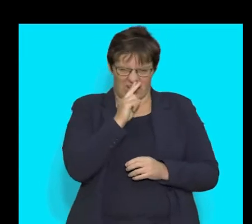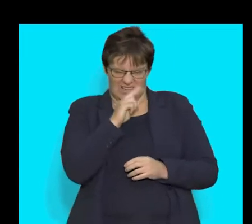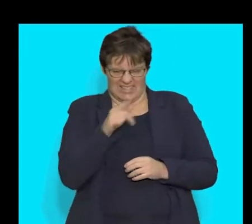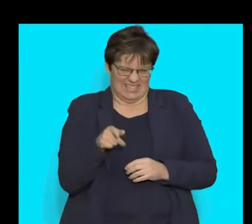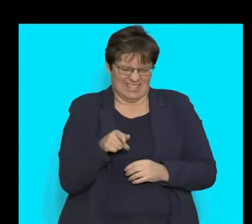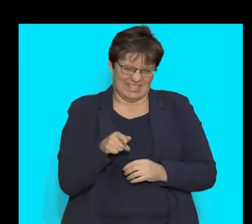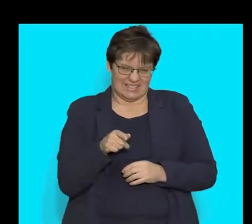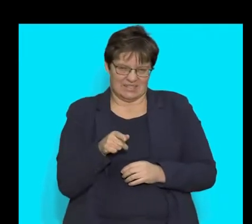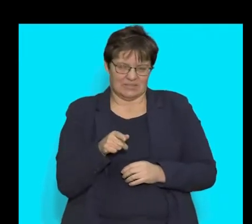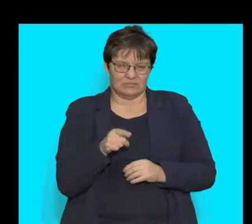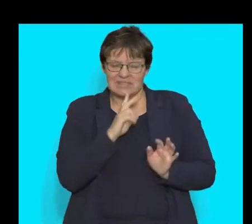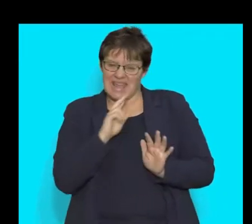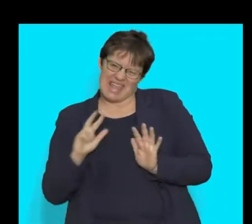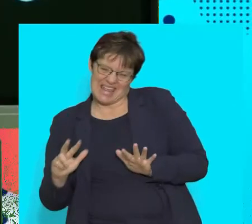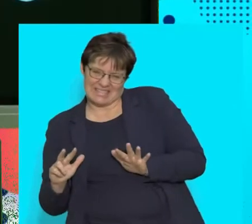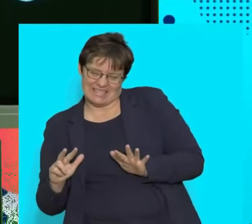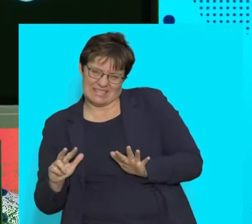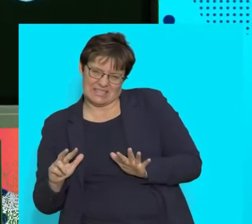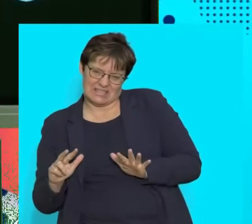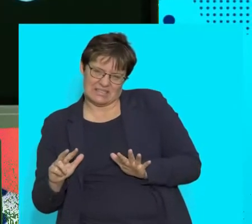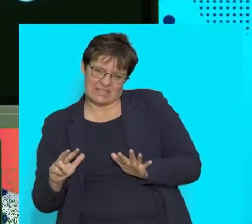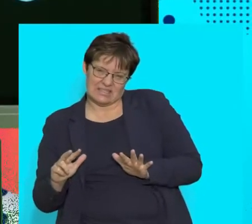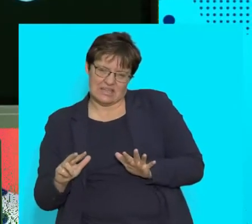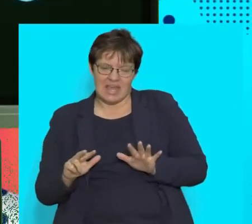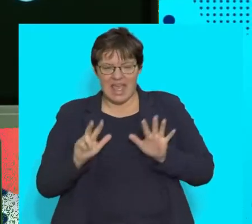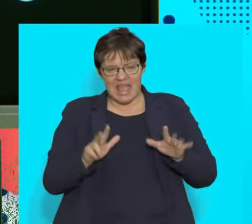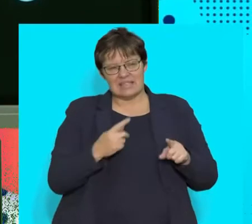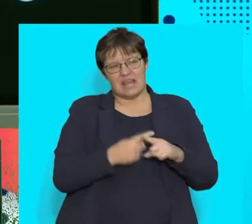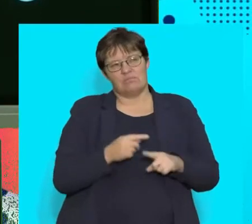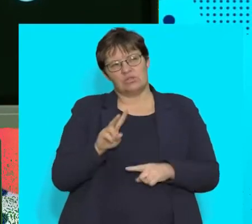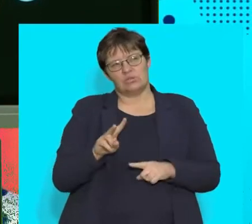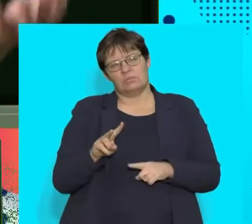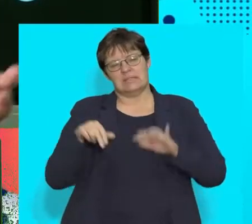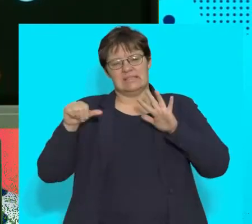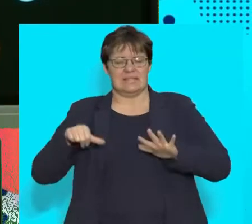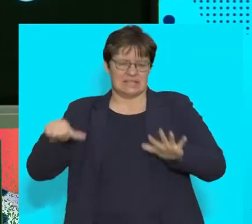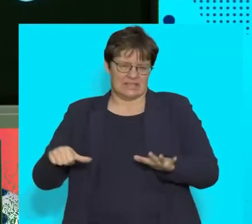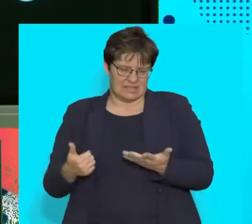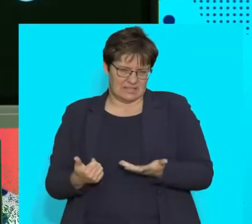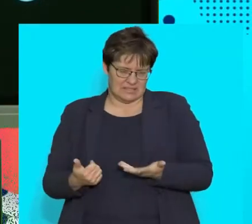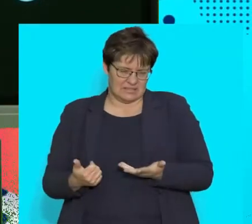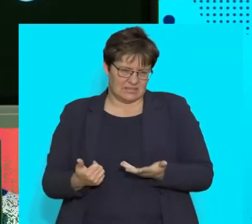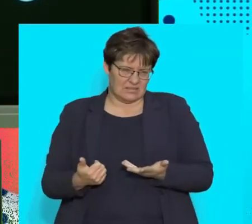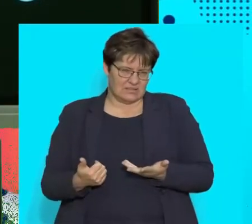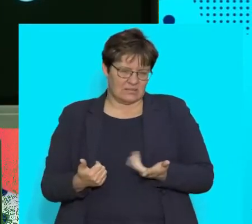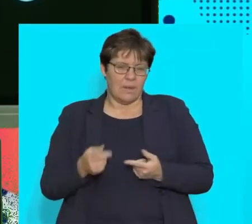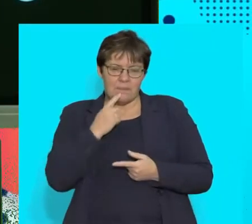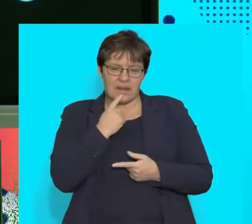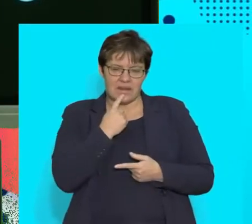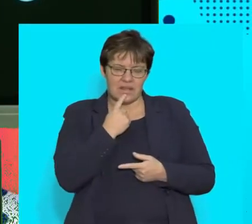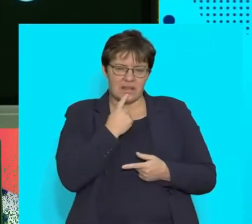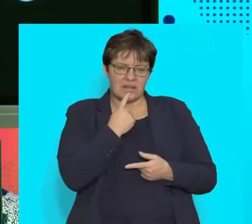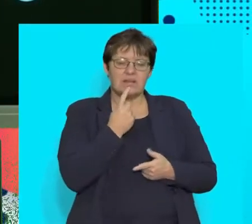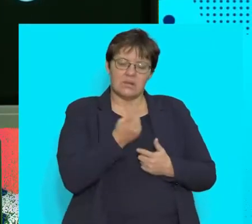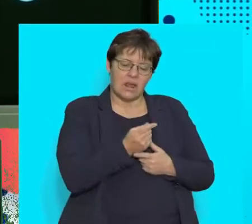one, because if I look at 8 and I say 8 multiplied by 2, that will give me 16. So I can make each